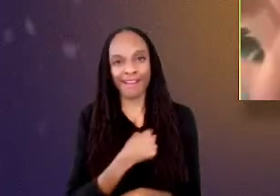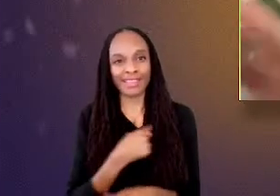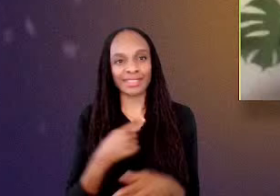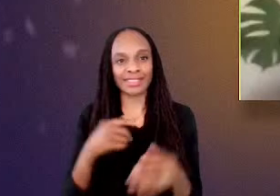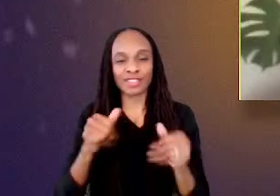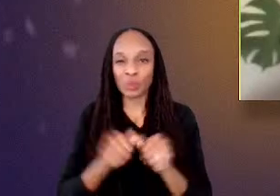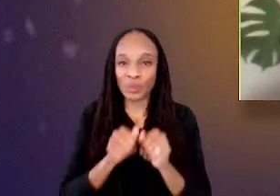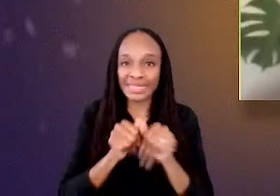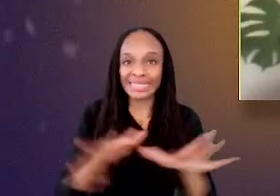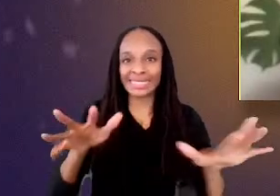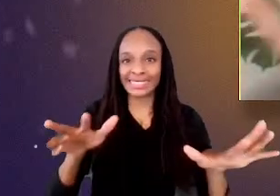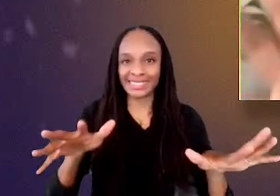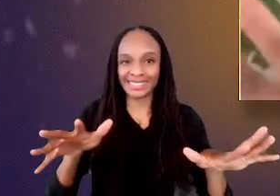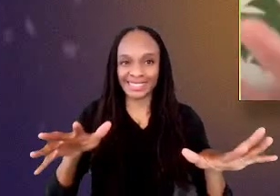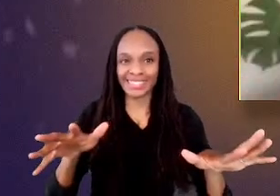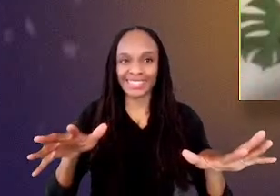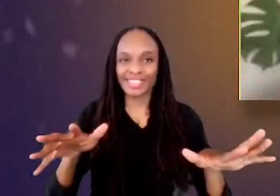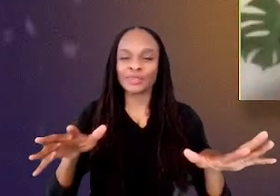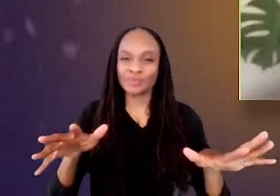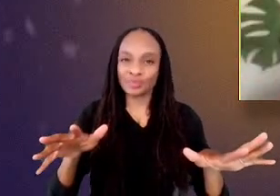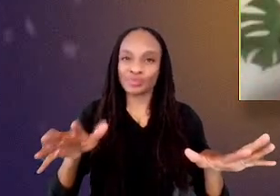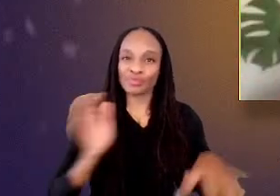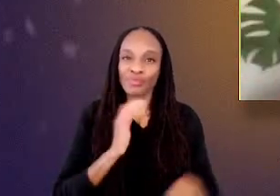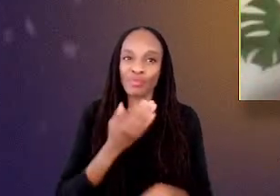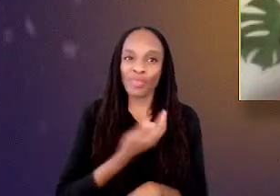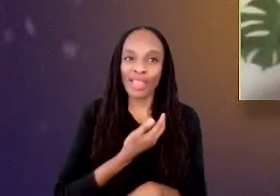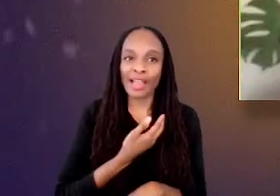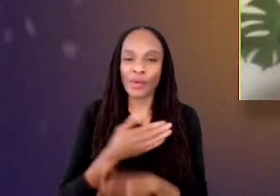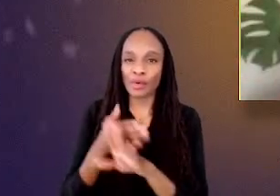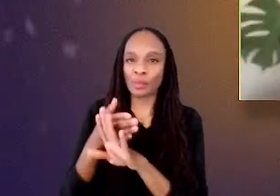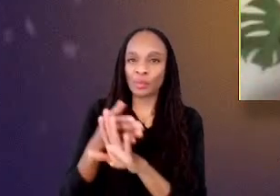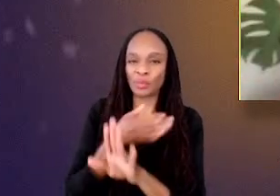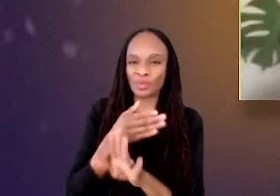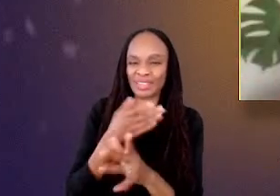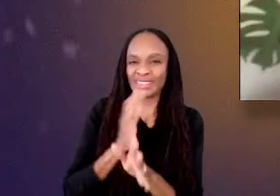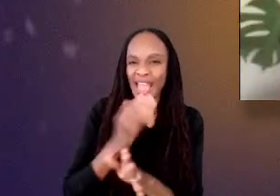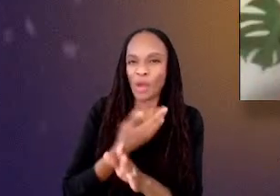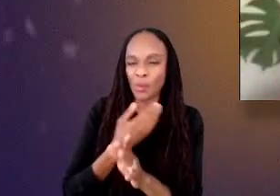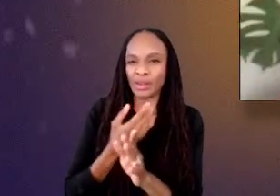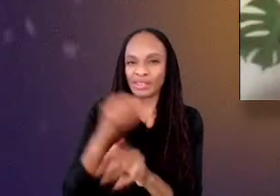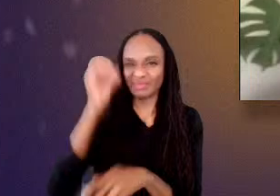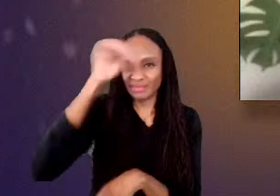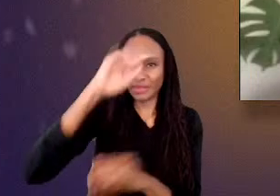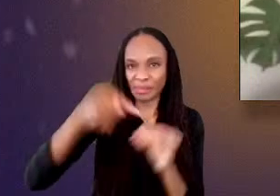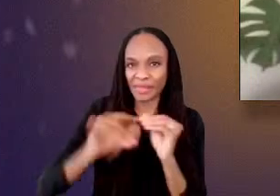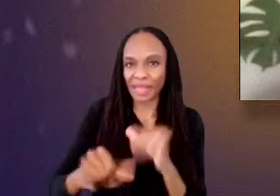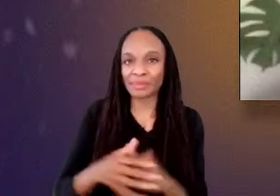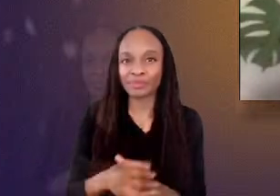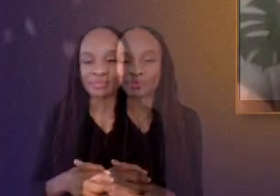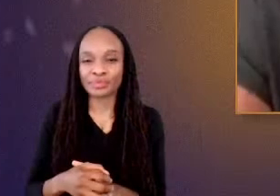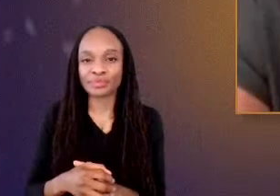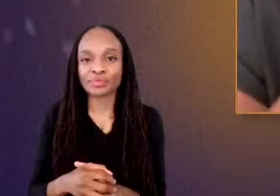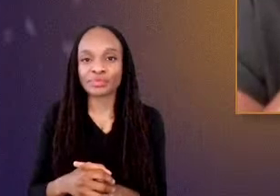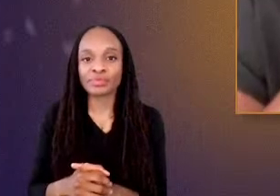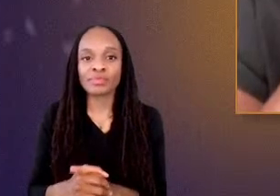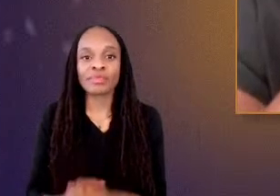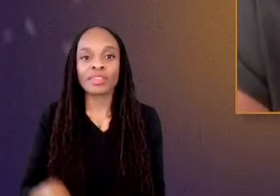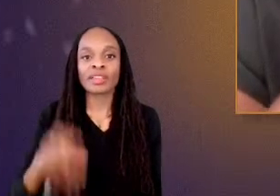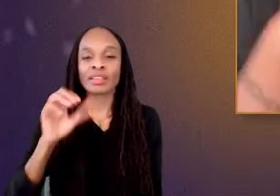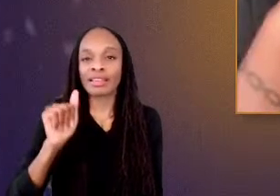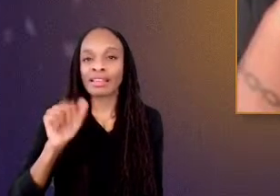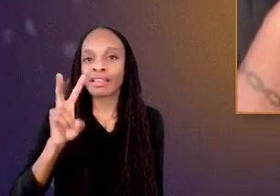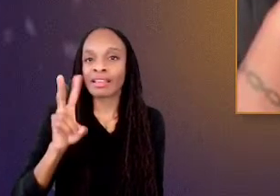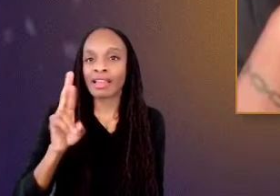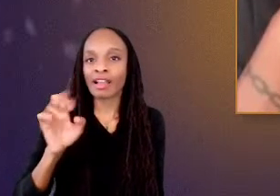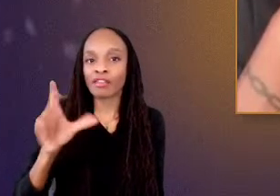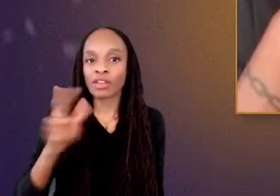both senses of the word, to release our preconceived notions about that? Yeah. And, you know, these are exactly the things